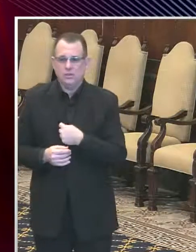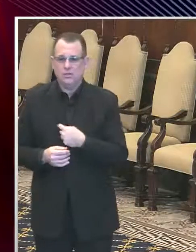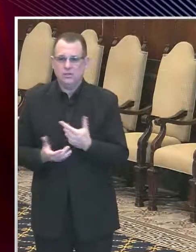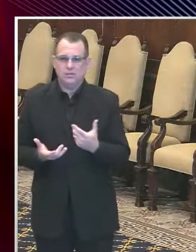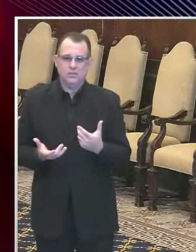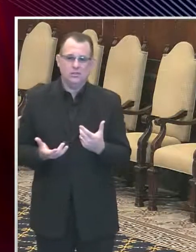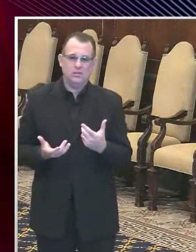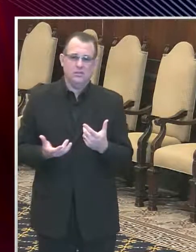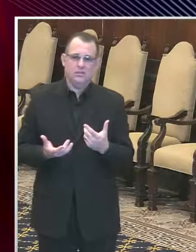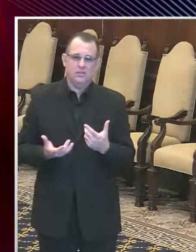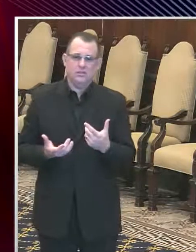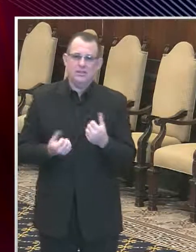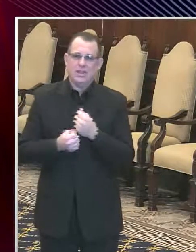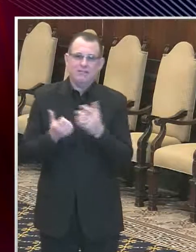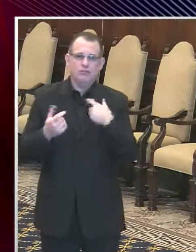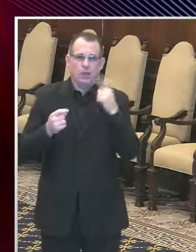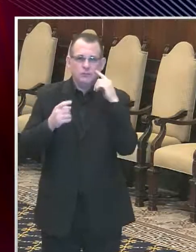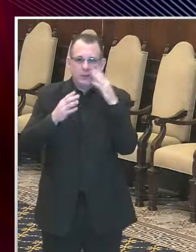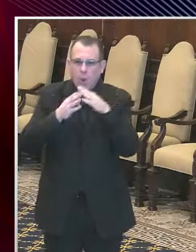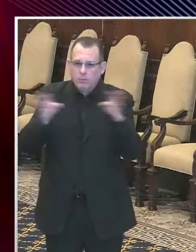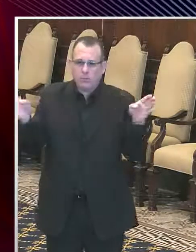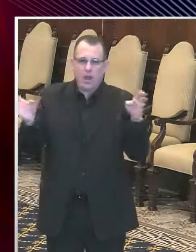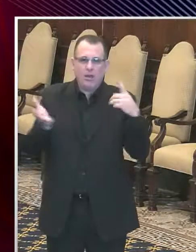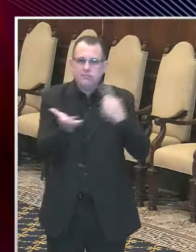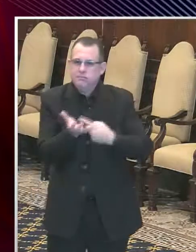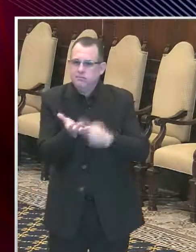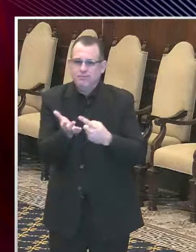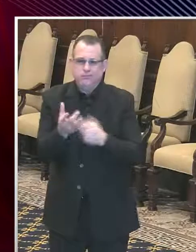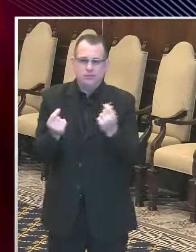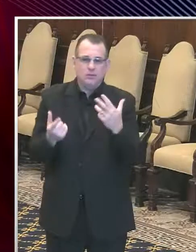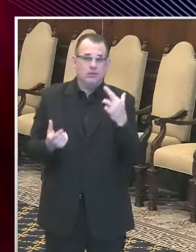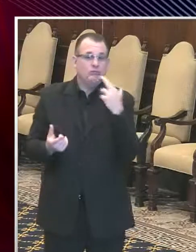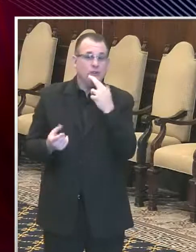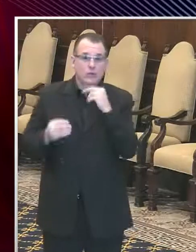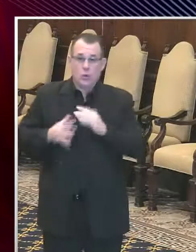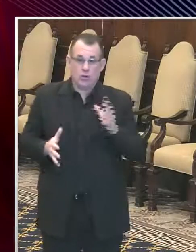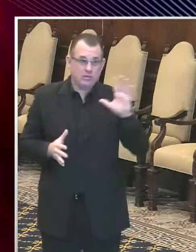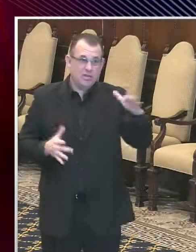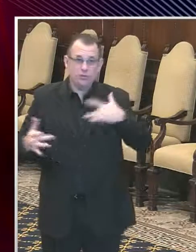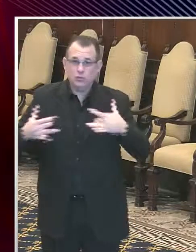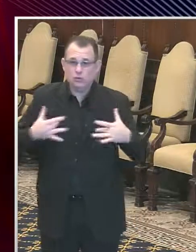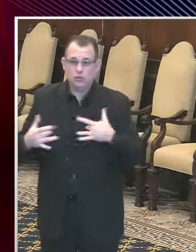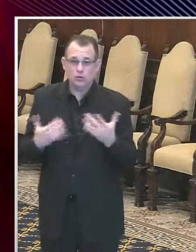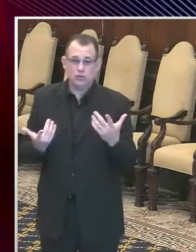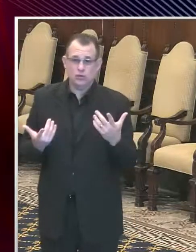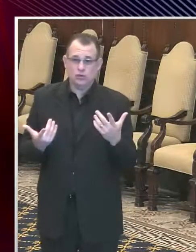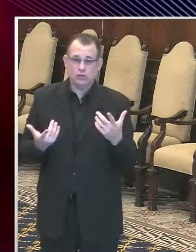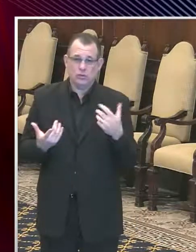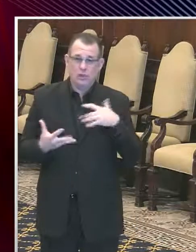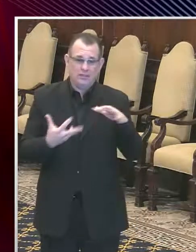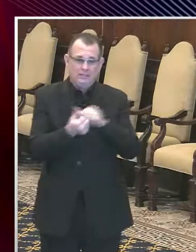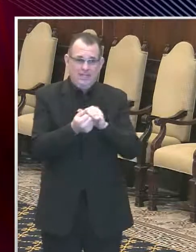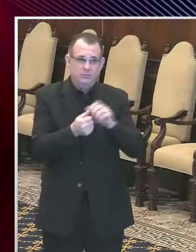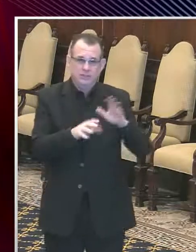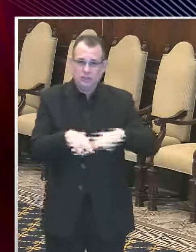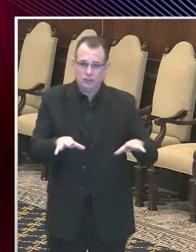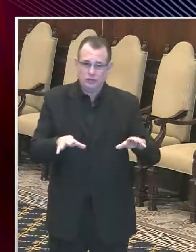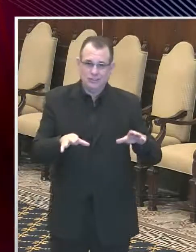for discussion, and I understand the restaurateurs' concern, but I also don't want to damage our children even more than they've been damaged